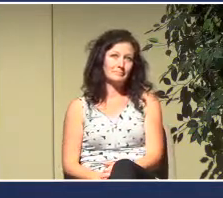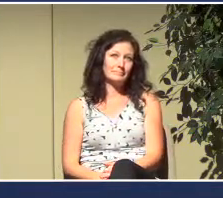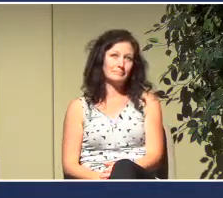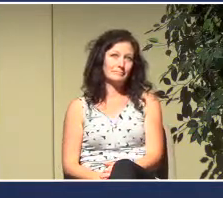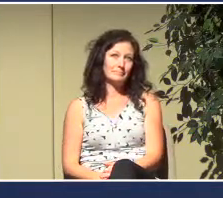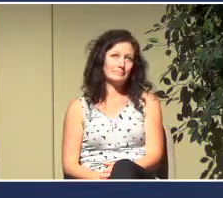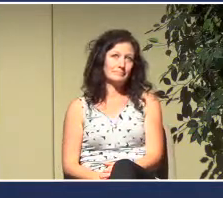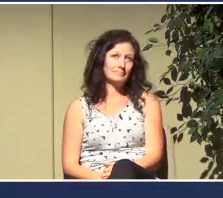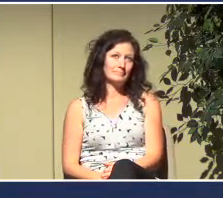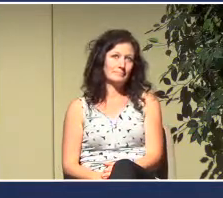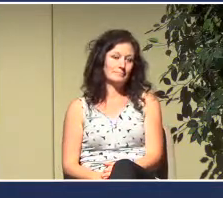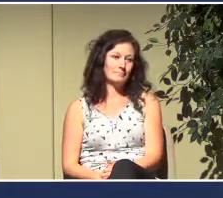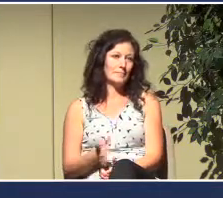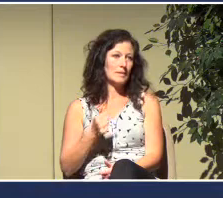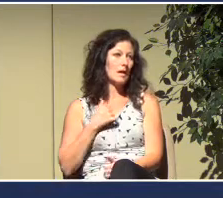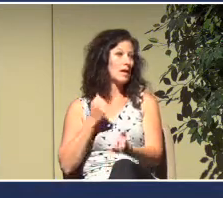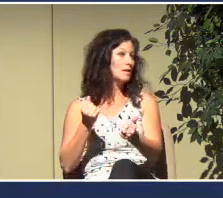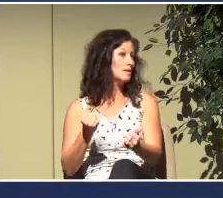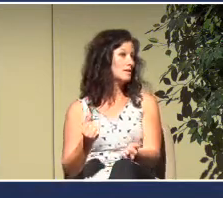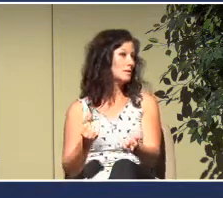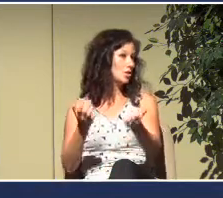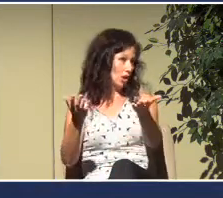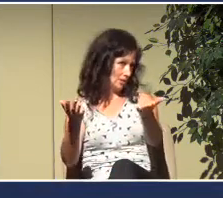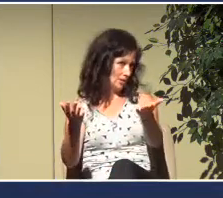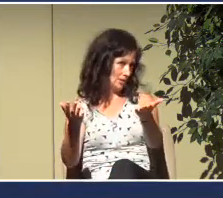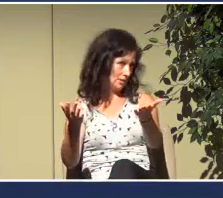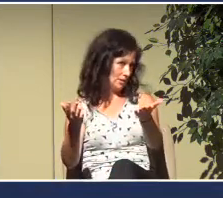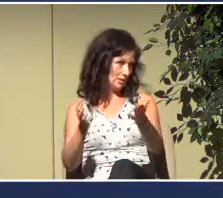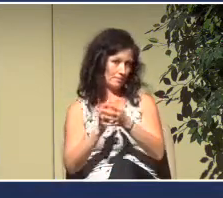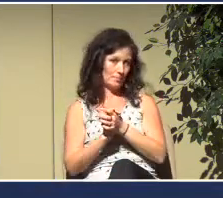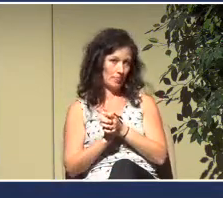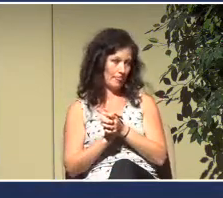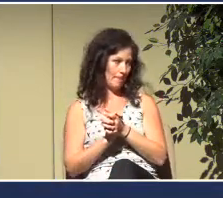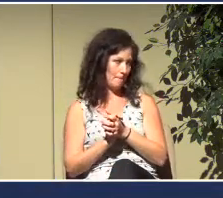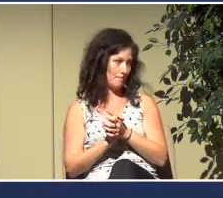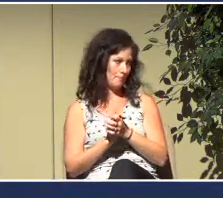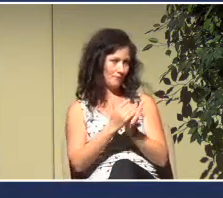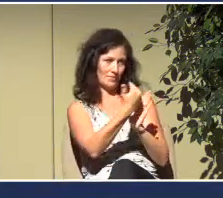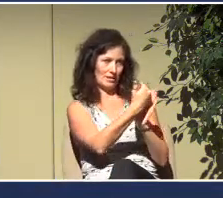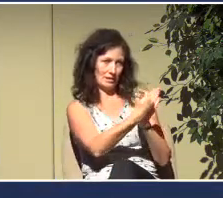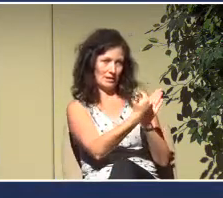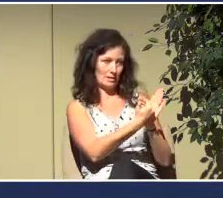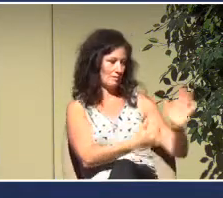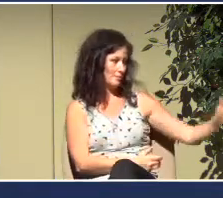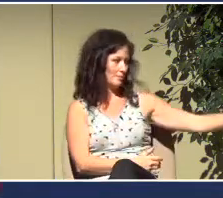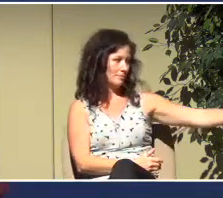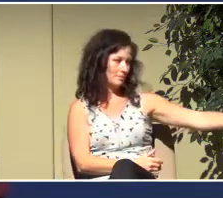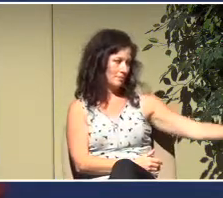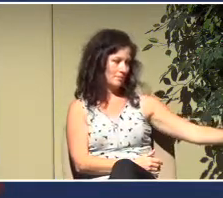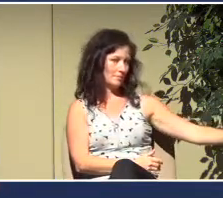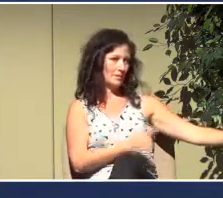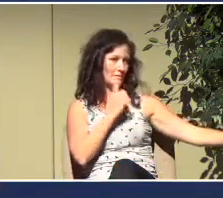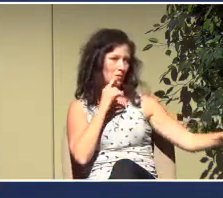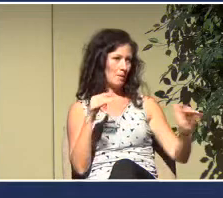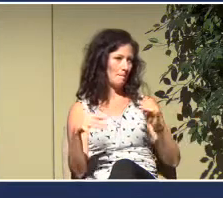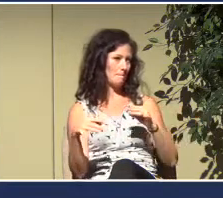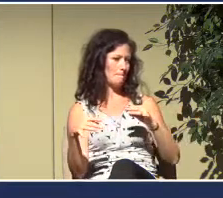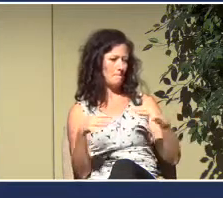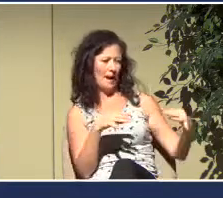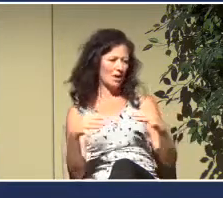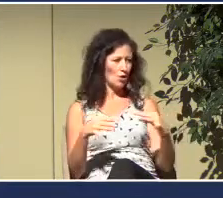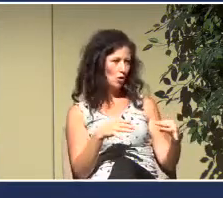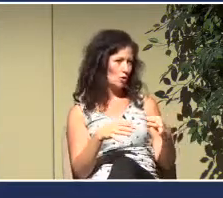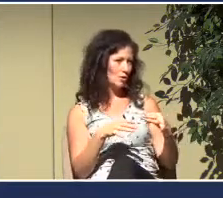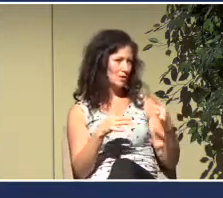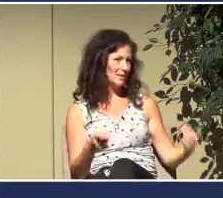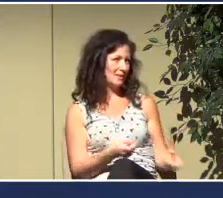Okay. So I suggest this pattern for battling sin in your life. Obviously, it's not going to be a one